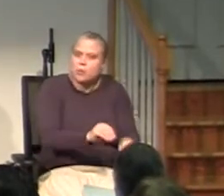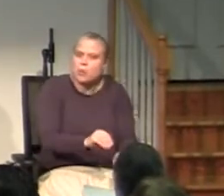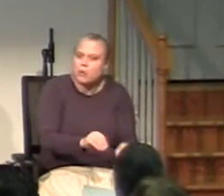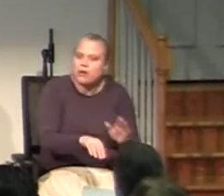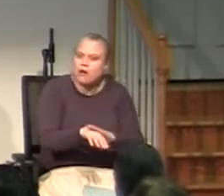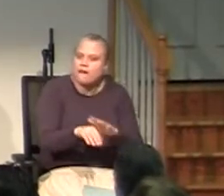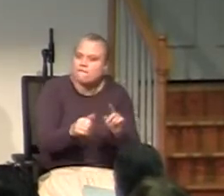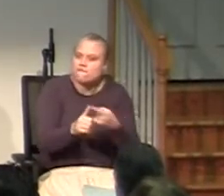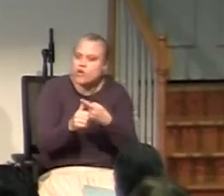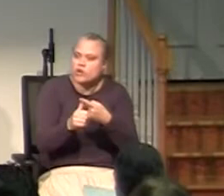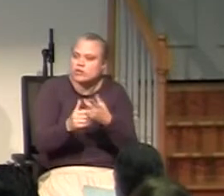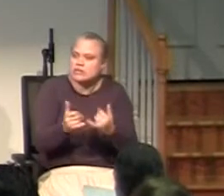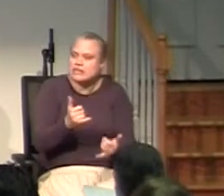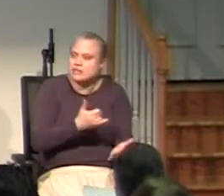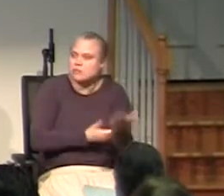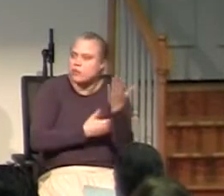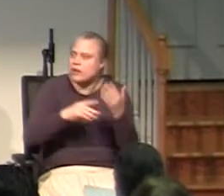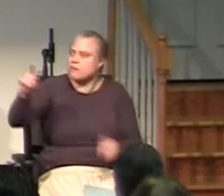Remember?